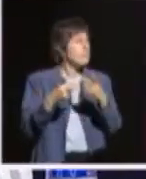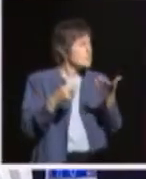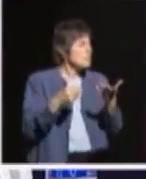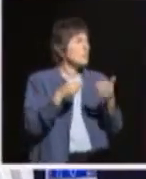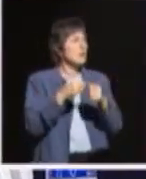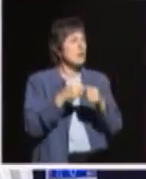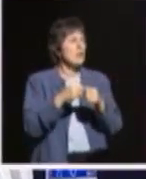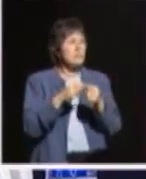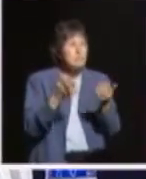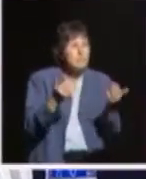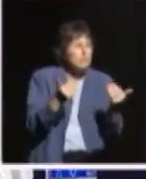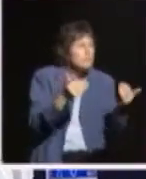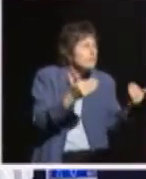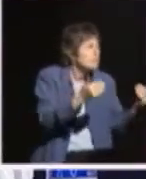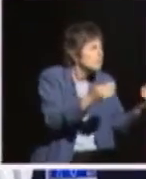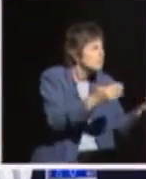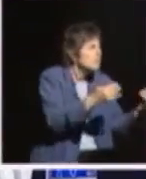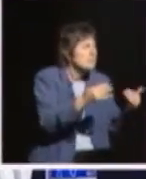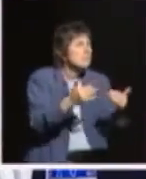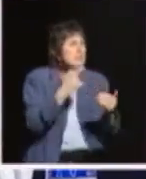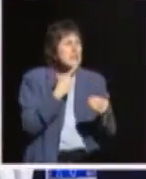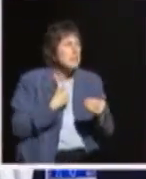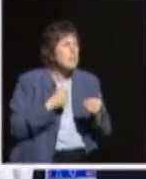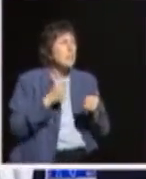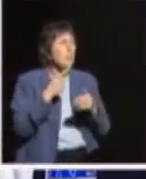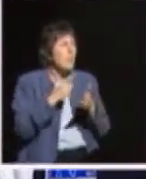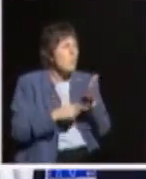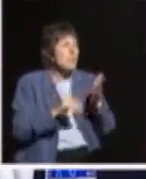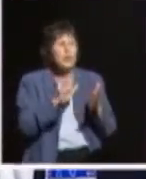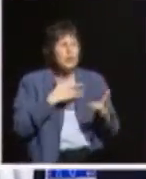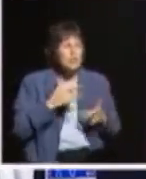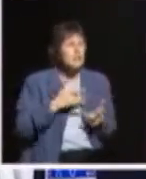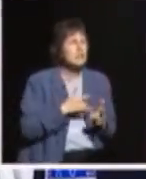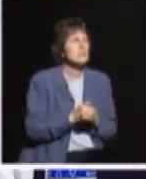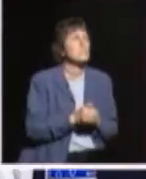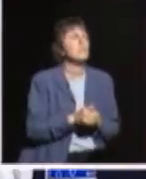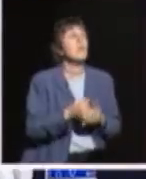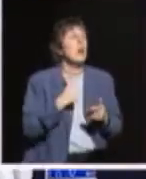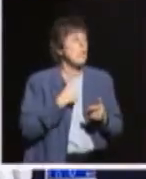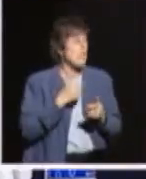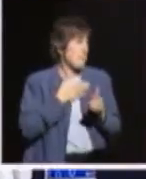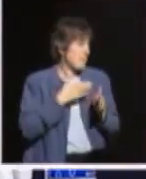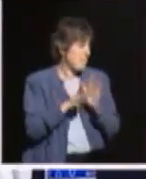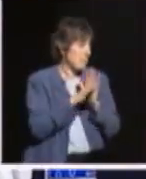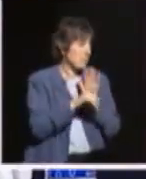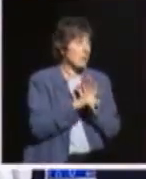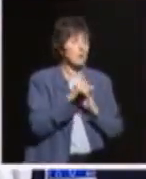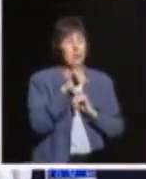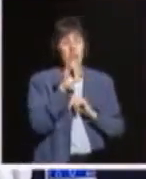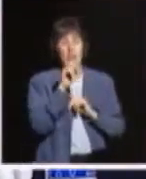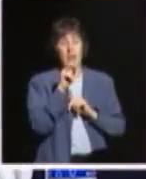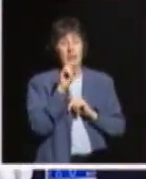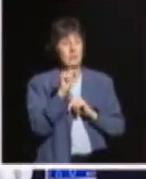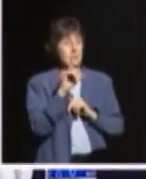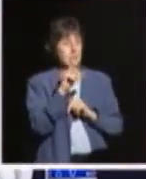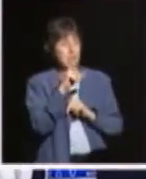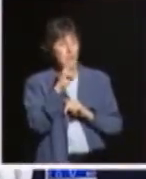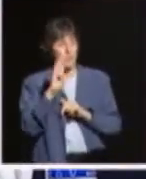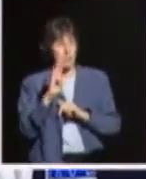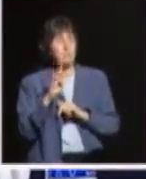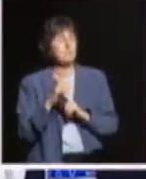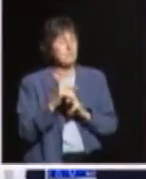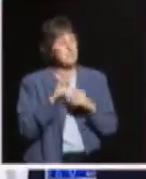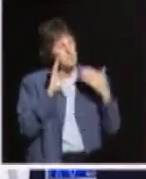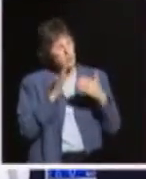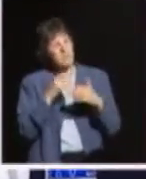on the minds of the people of the area. And being from the background from Alliance Club, which our primary thrust is the